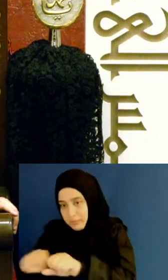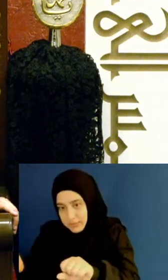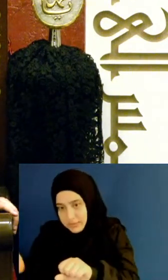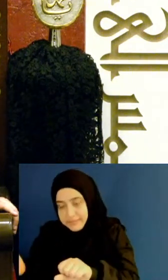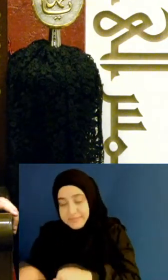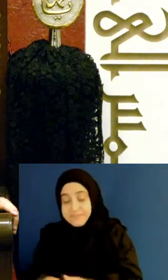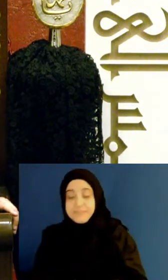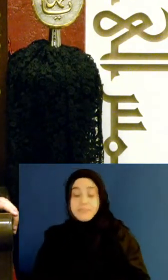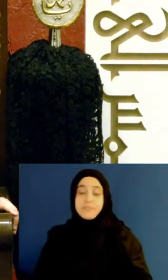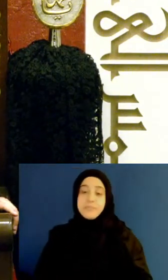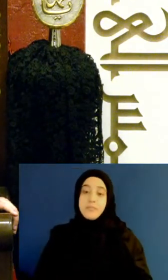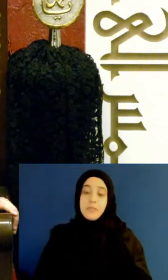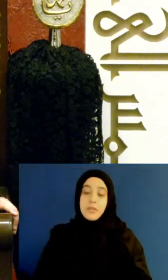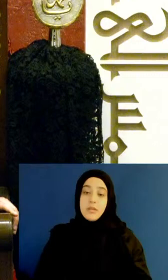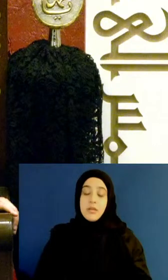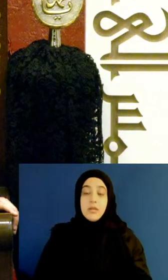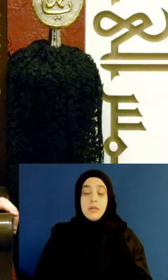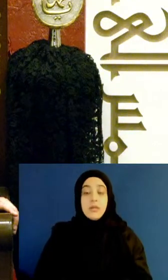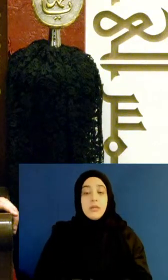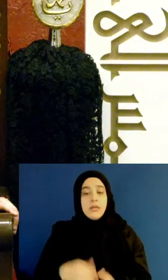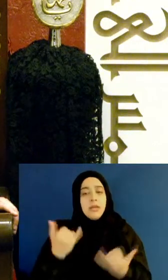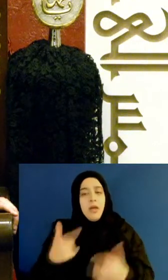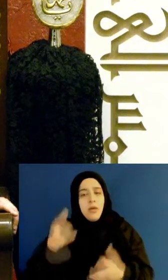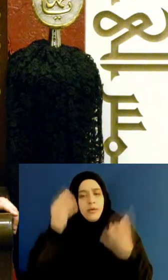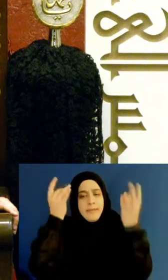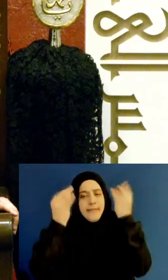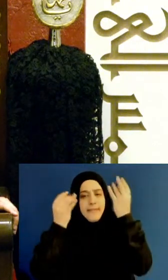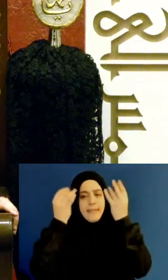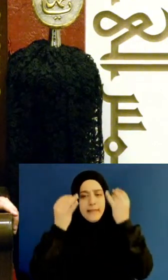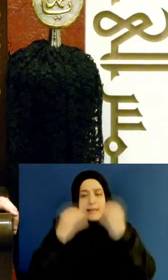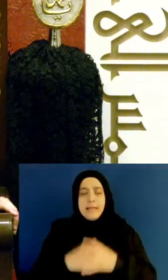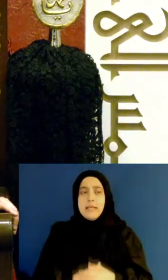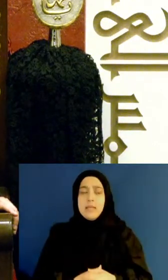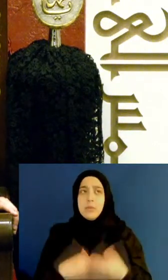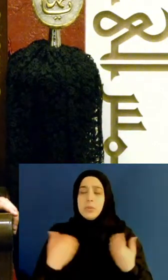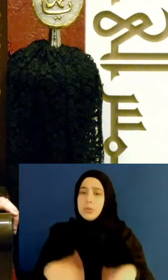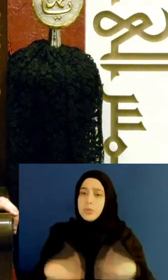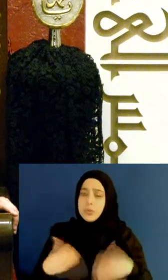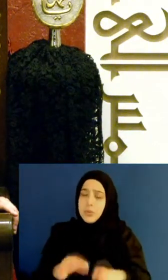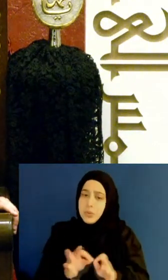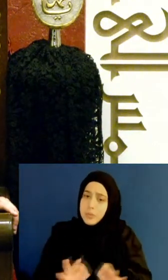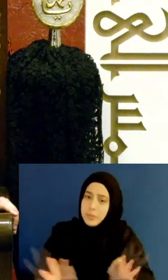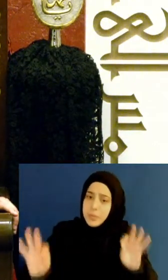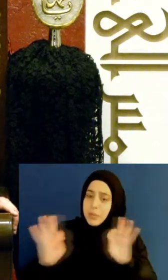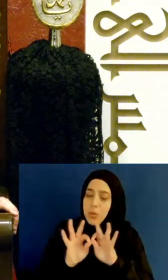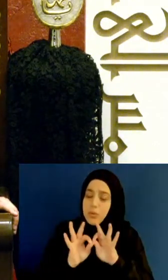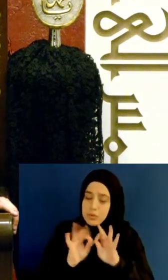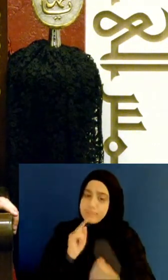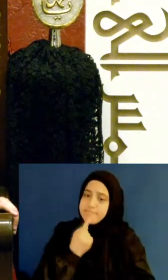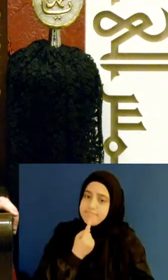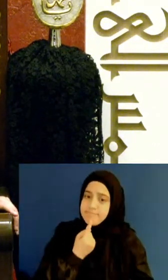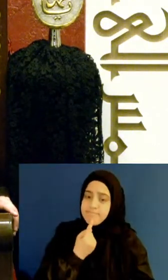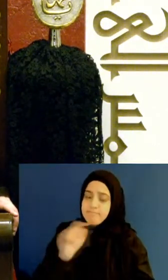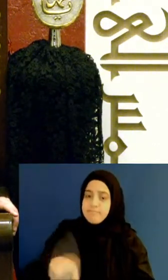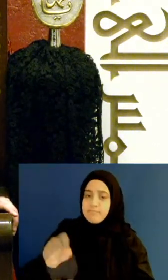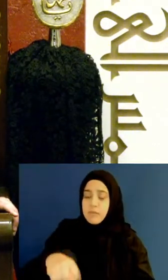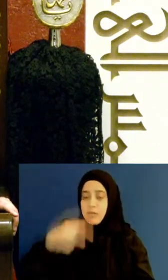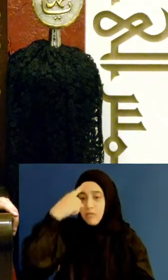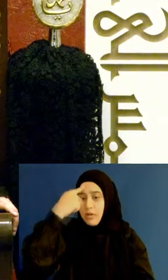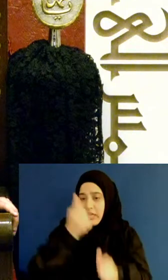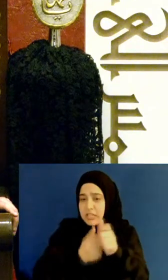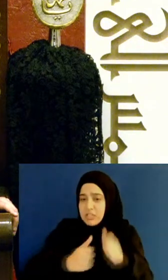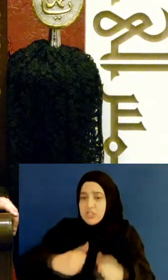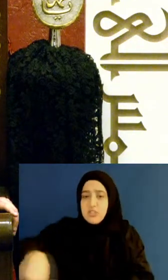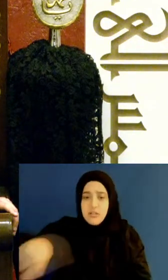mahall al-ta'ammul. It is absolutely critical and crucial for each and every one of us as lovers of